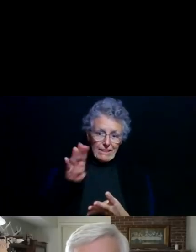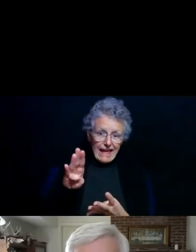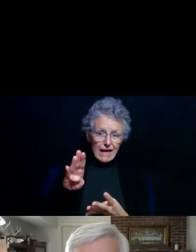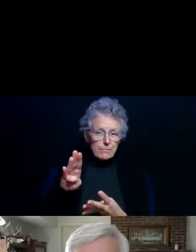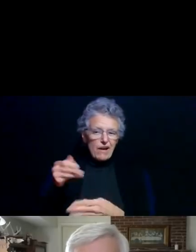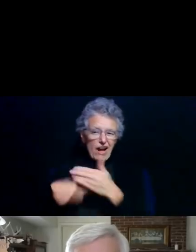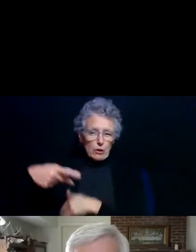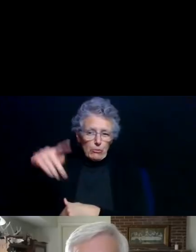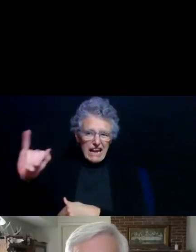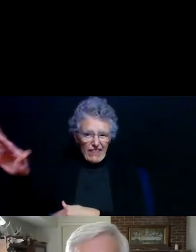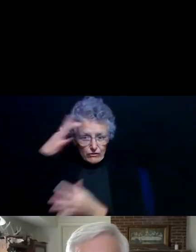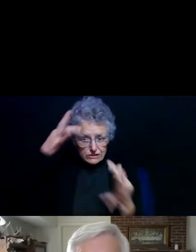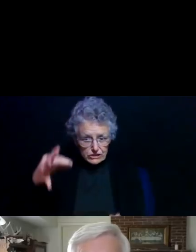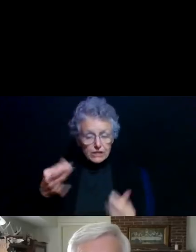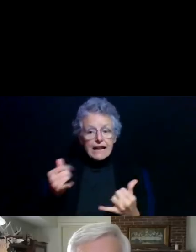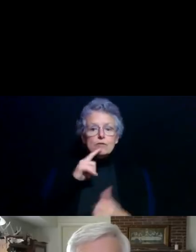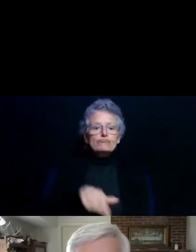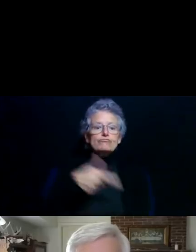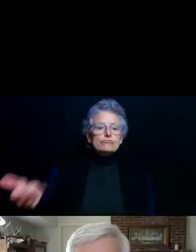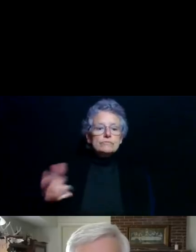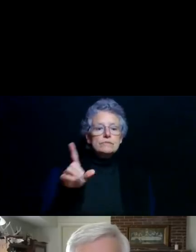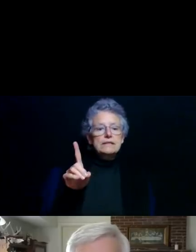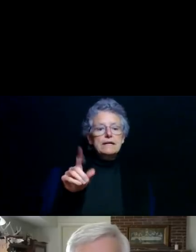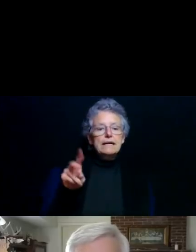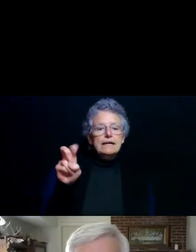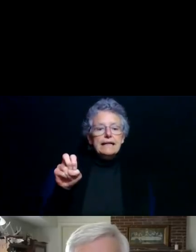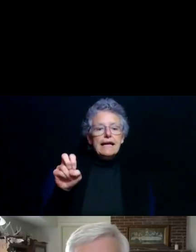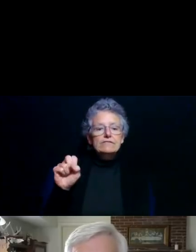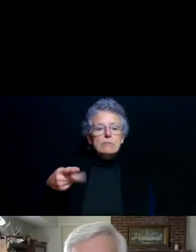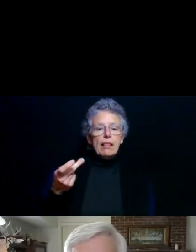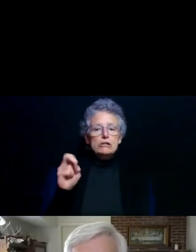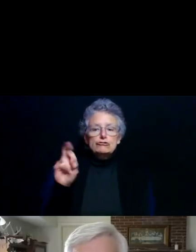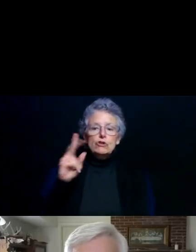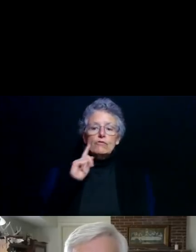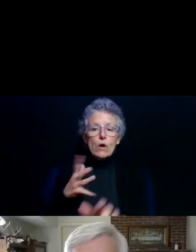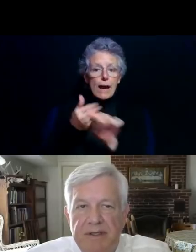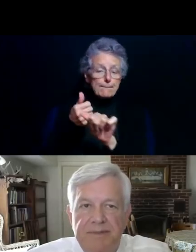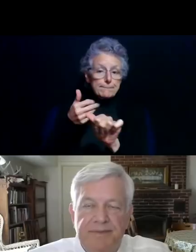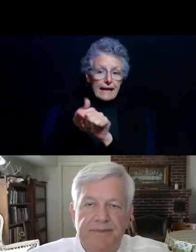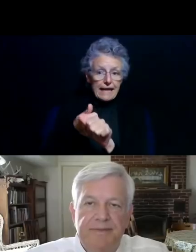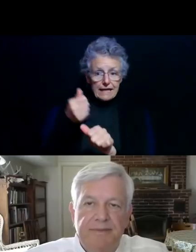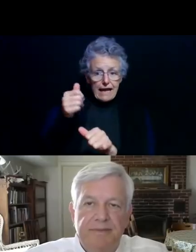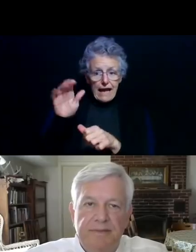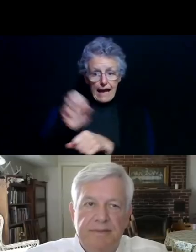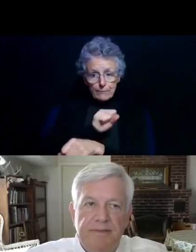PIs. Now I'd like to turn it over to Dave Spollinger for an update on operations and COVID-19 preparedness.